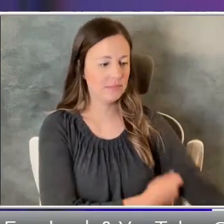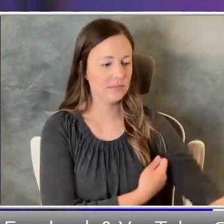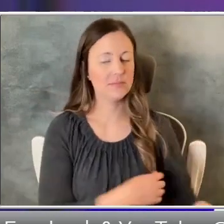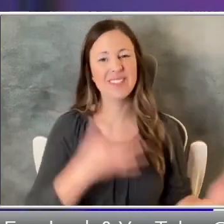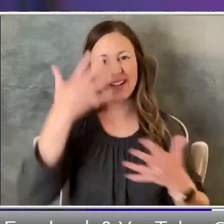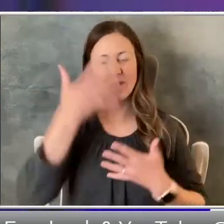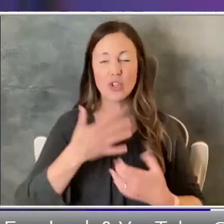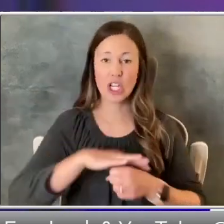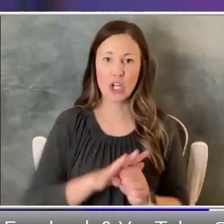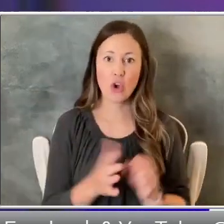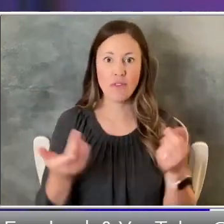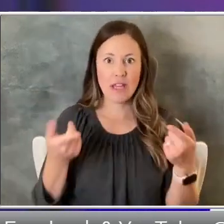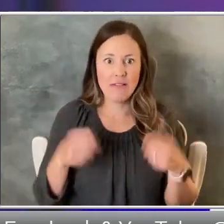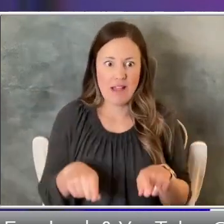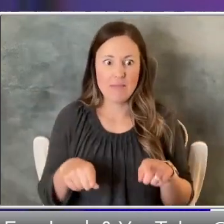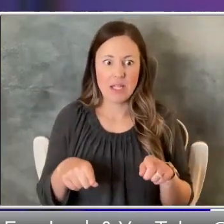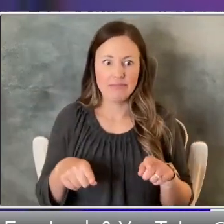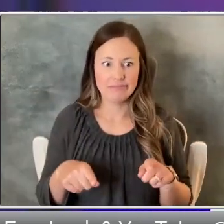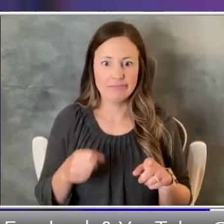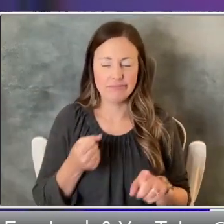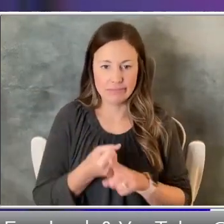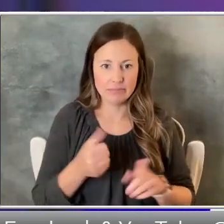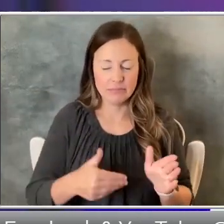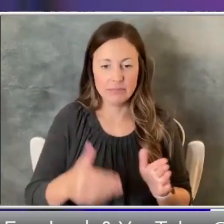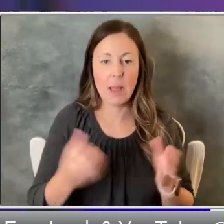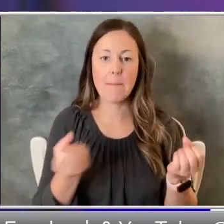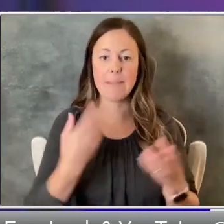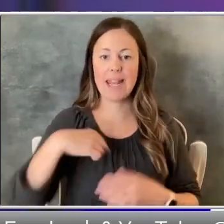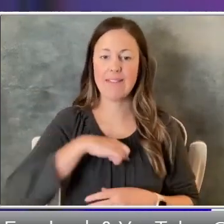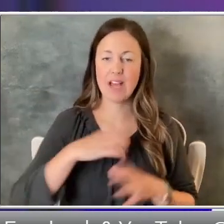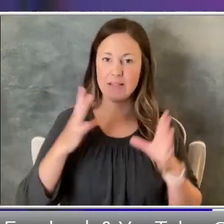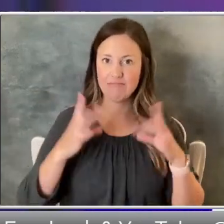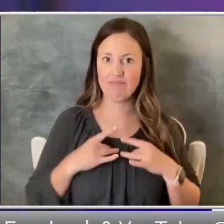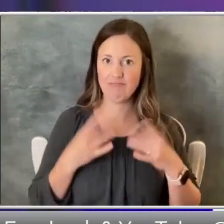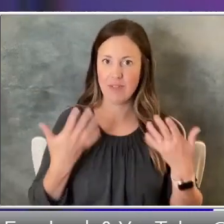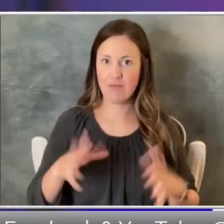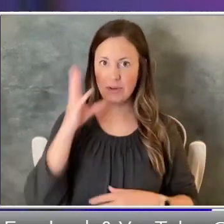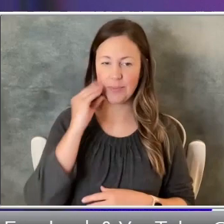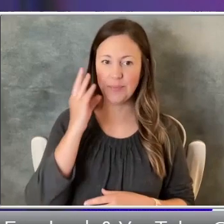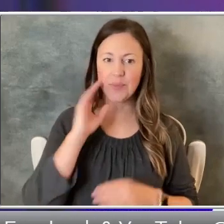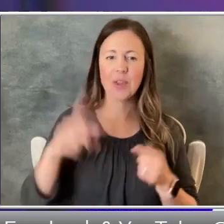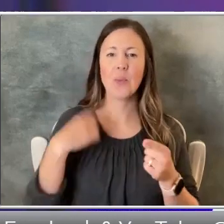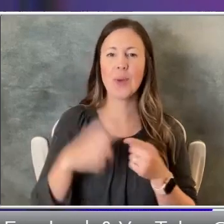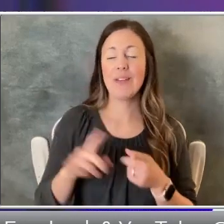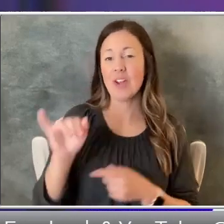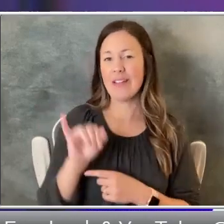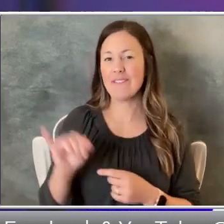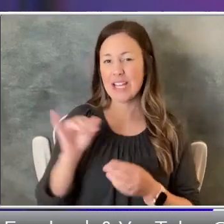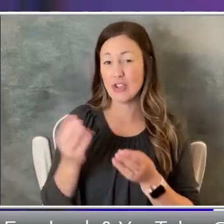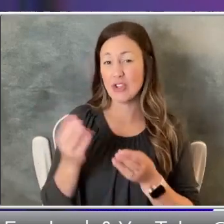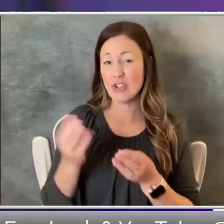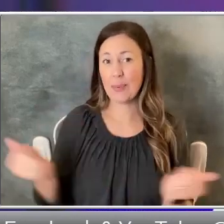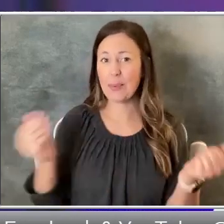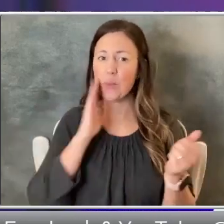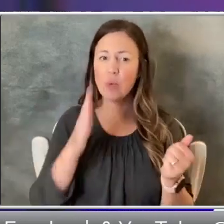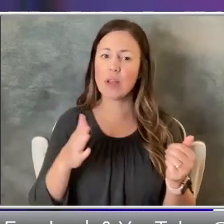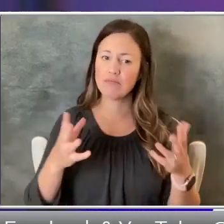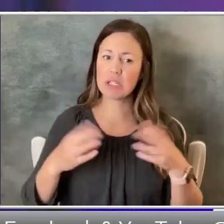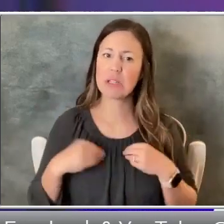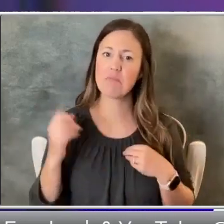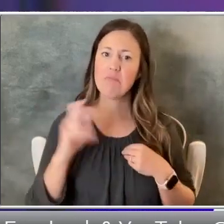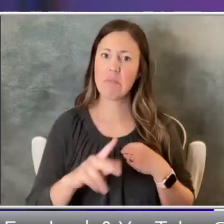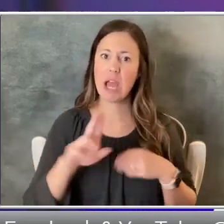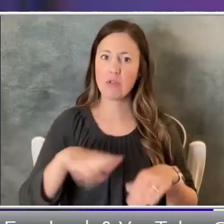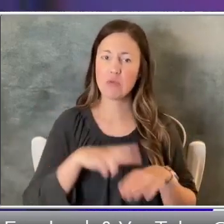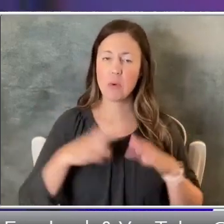many of us have had it. And I think once you're outside of the acute infection stage, it would be acceptable to return to physical activity if you